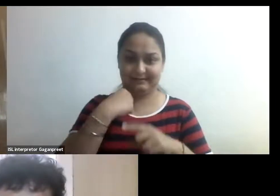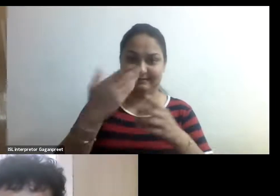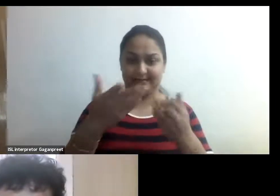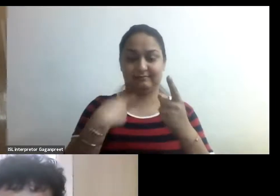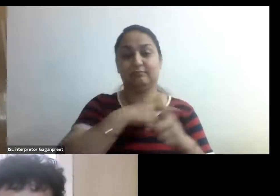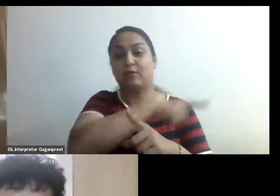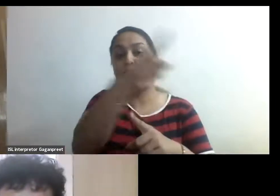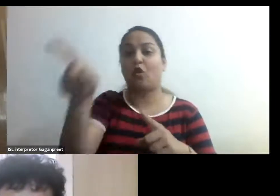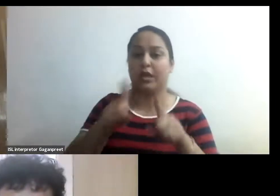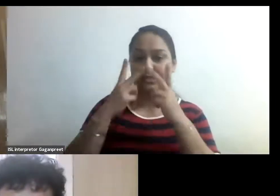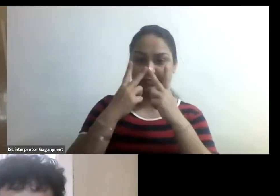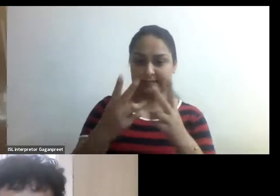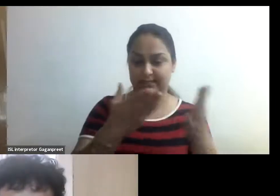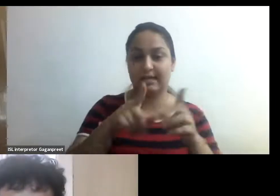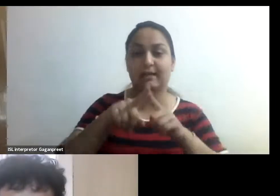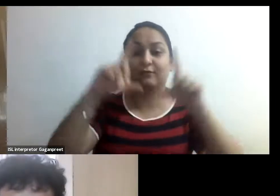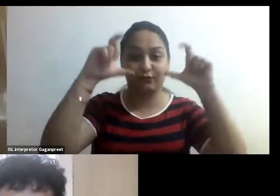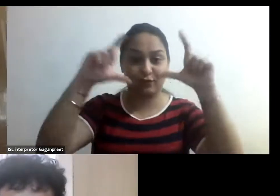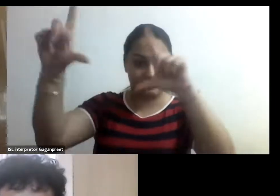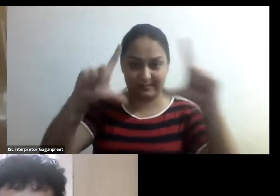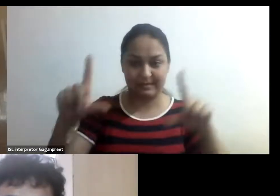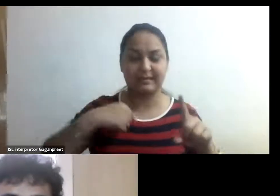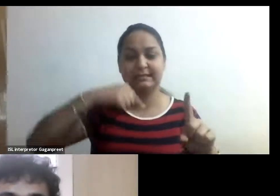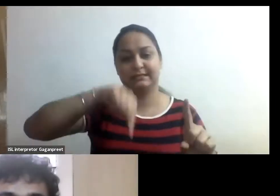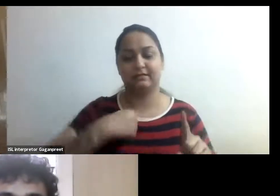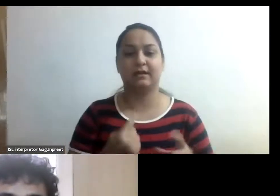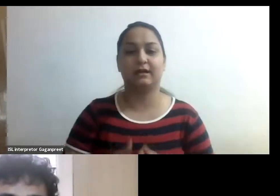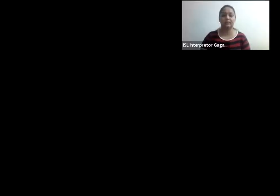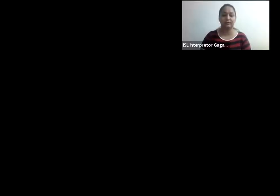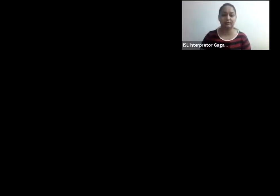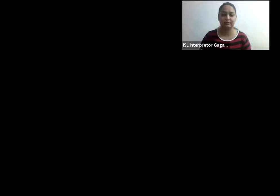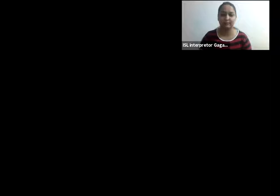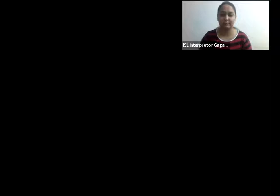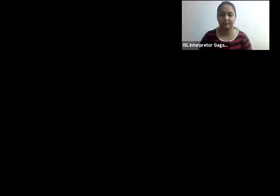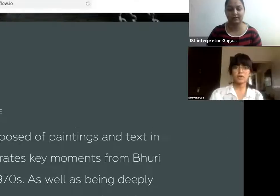to see the exhibition for yourself. Just